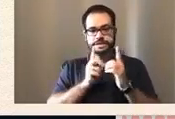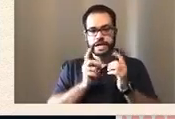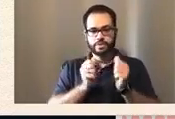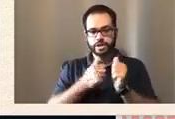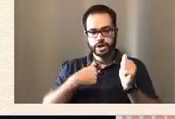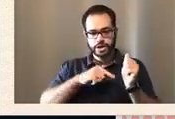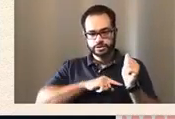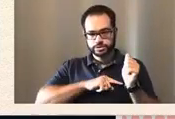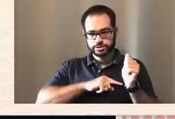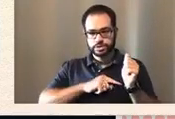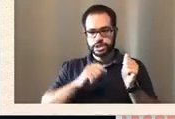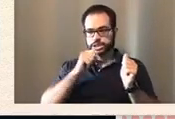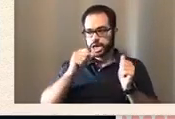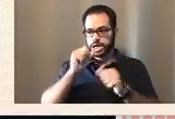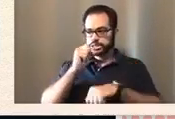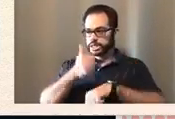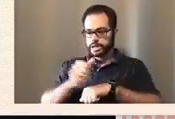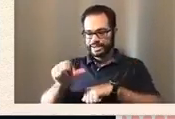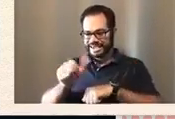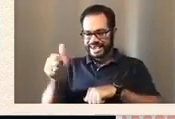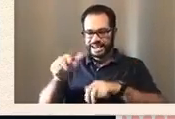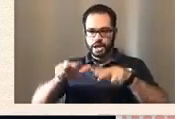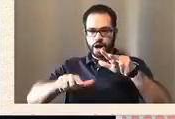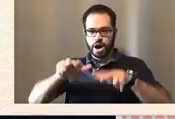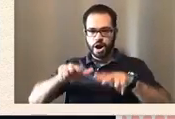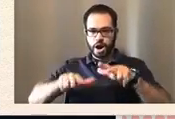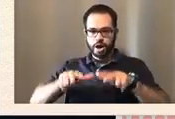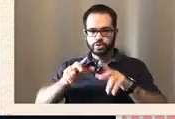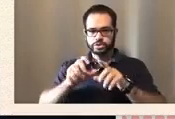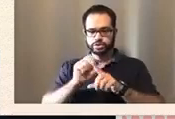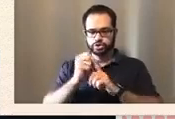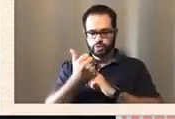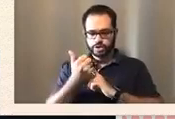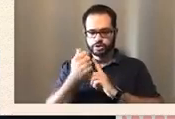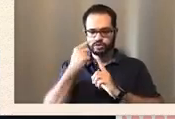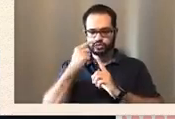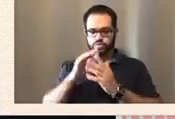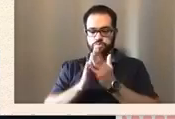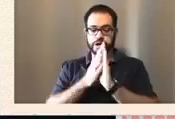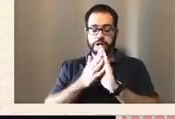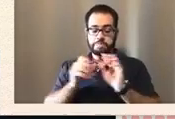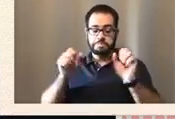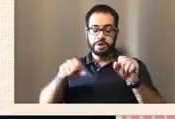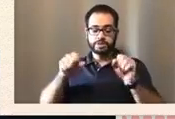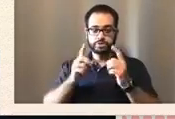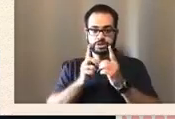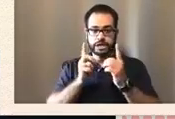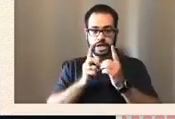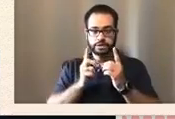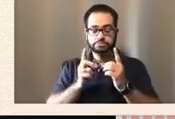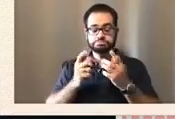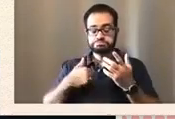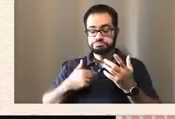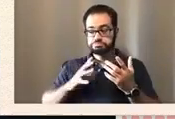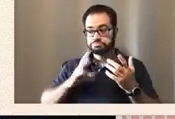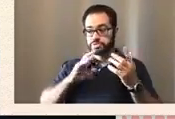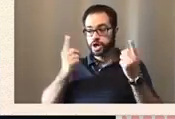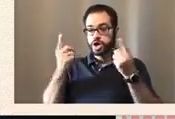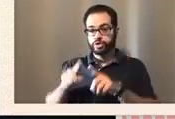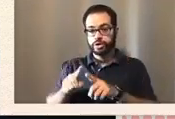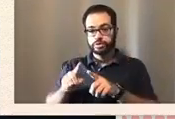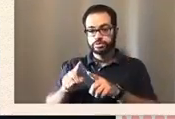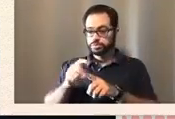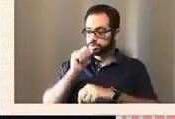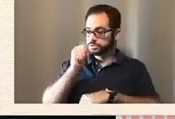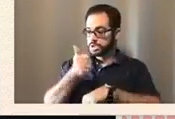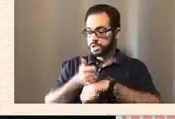awkward situations related to potentially dating us. And I agreed. And we stuck with that pact. And while